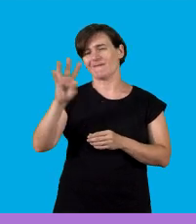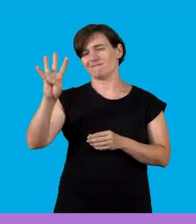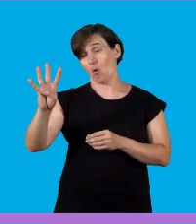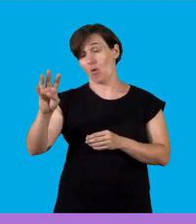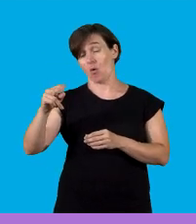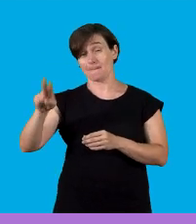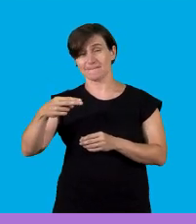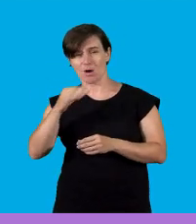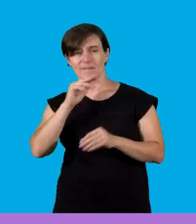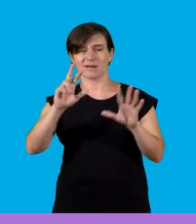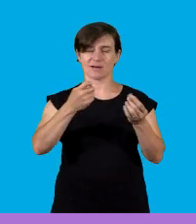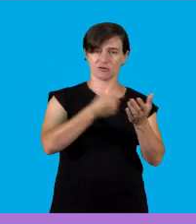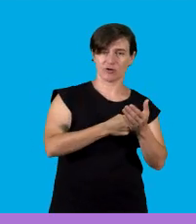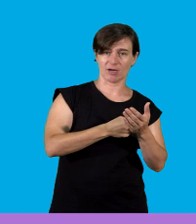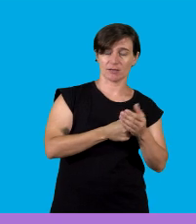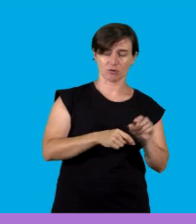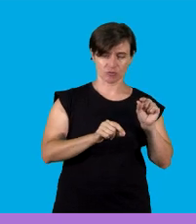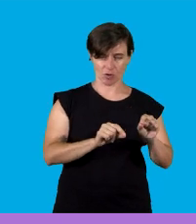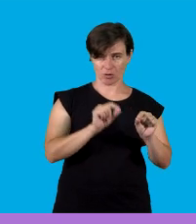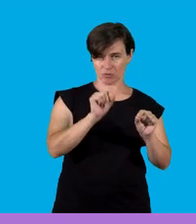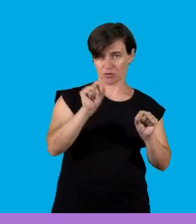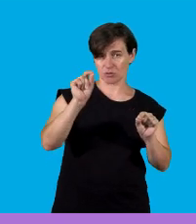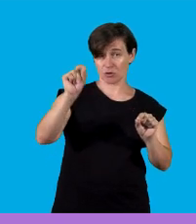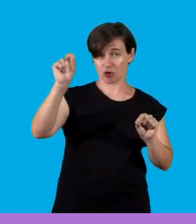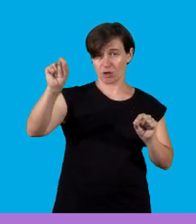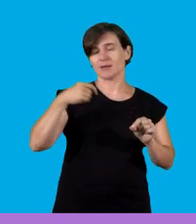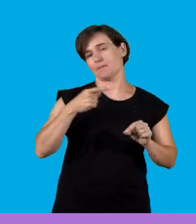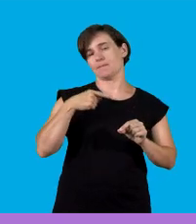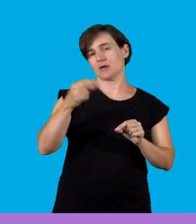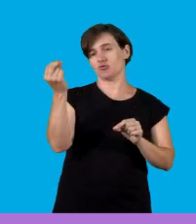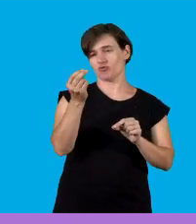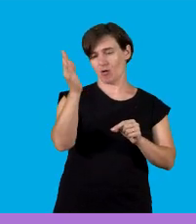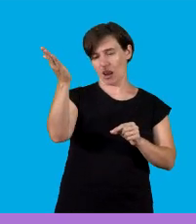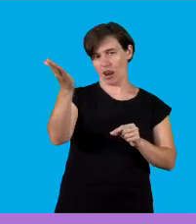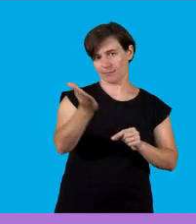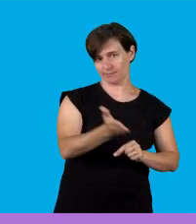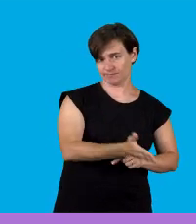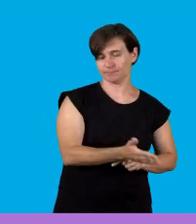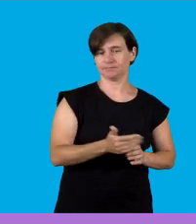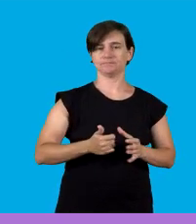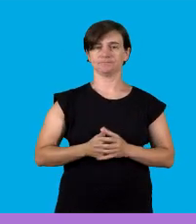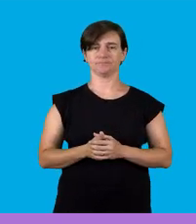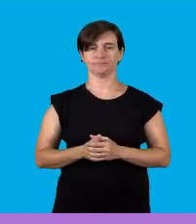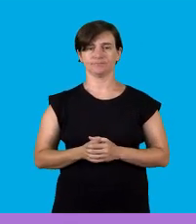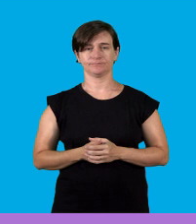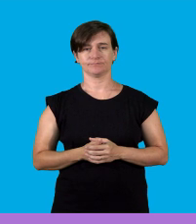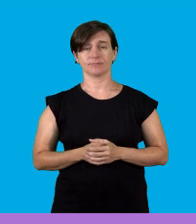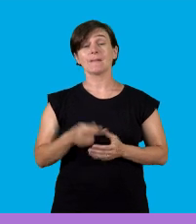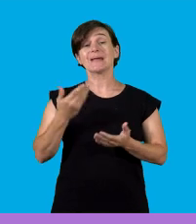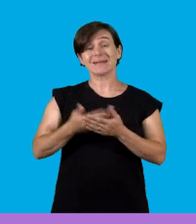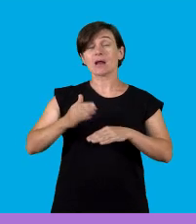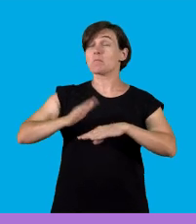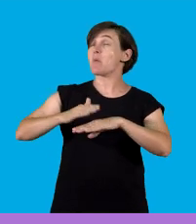80 rand. Right, so what will happen now? I'll start at my origin, connect the lines, right,